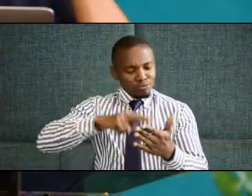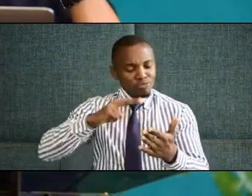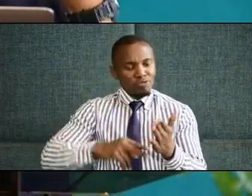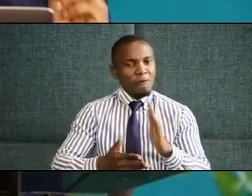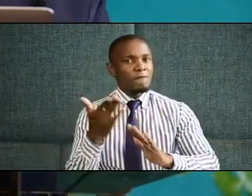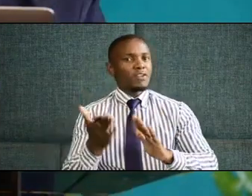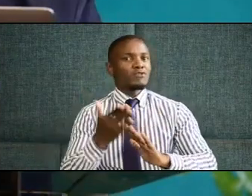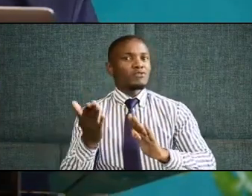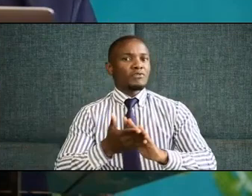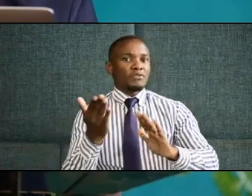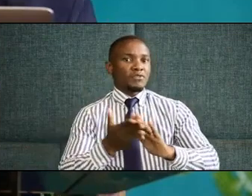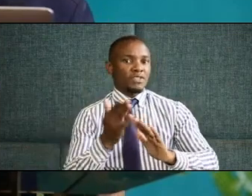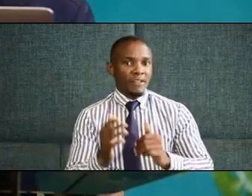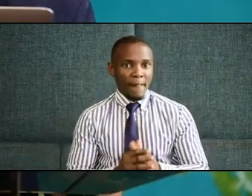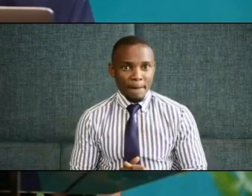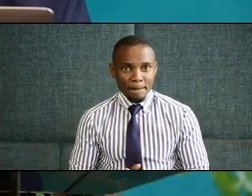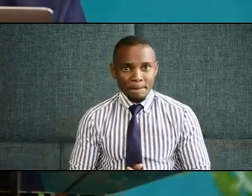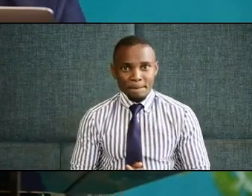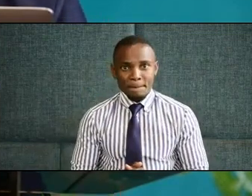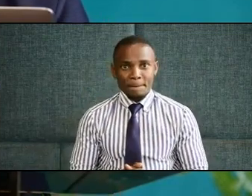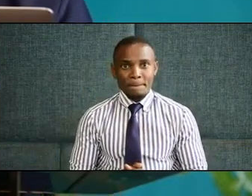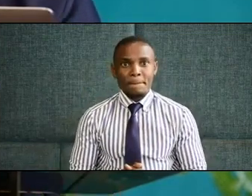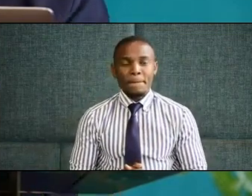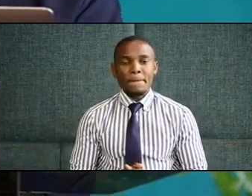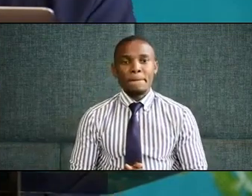that we can cover the ground necessary.